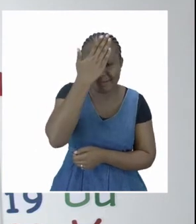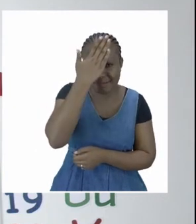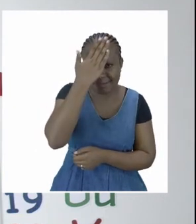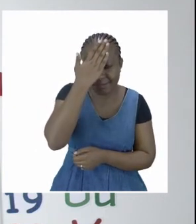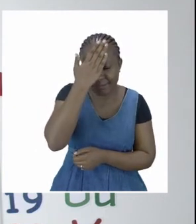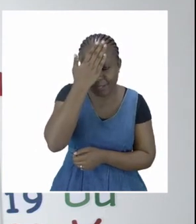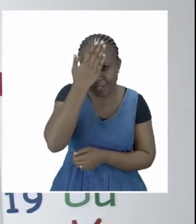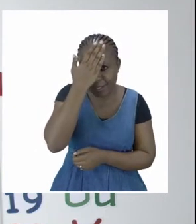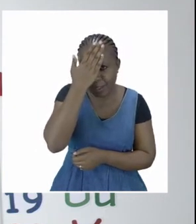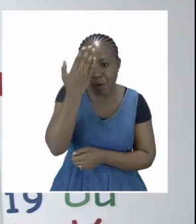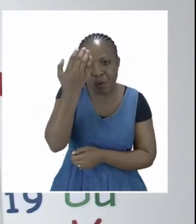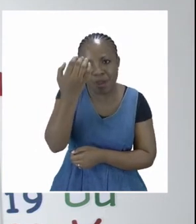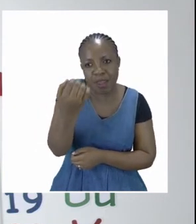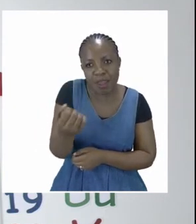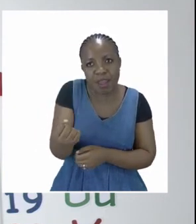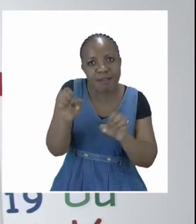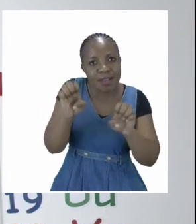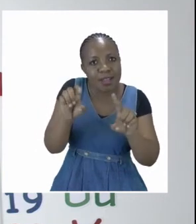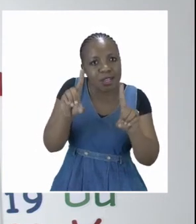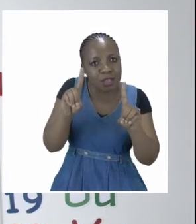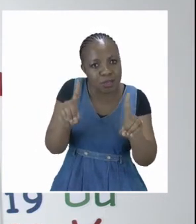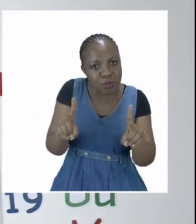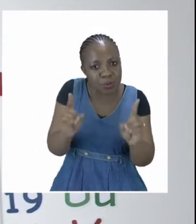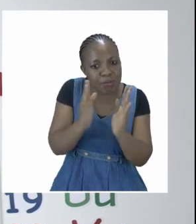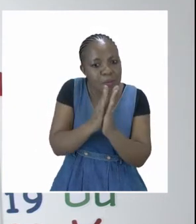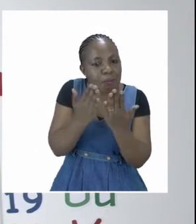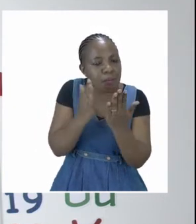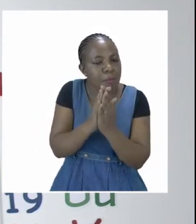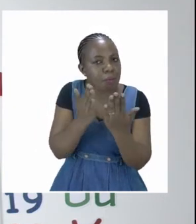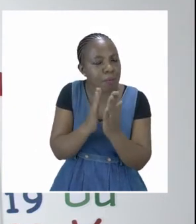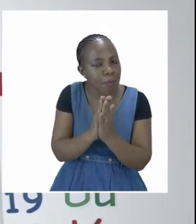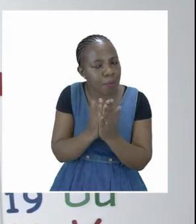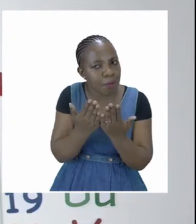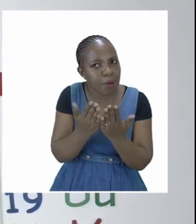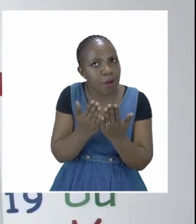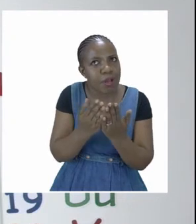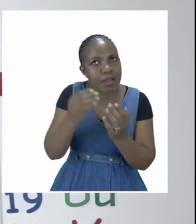booklet in our daily newspaper, street sales,